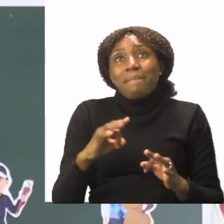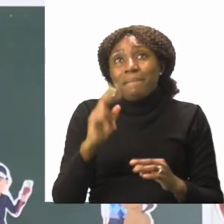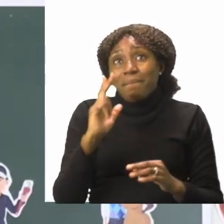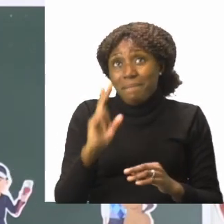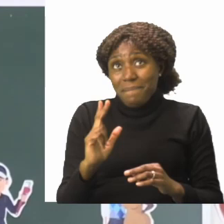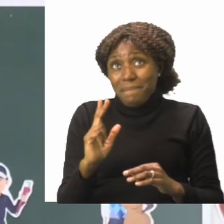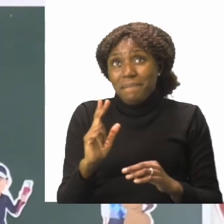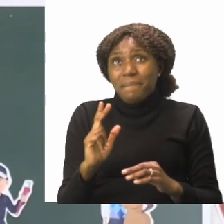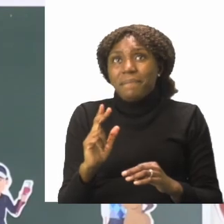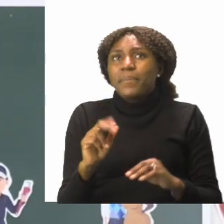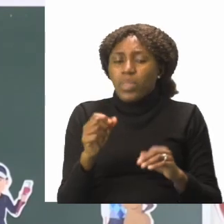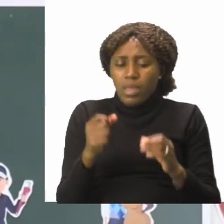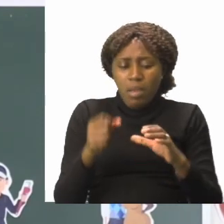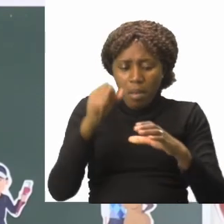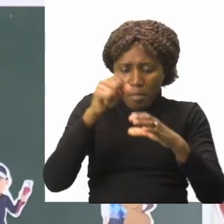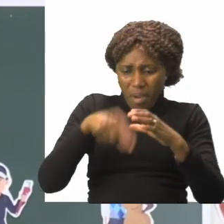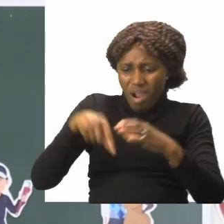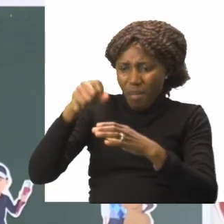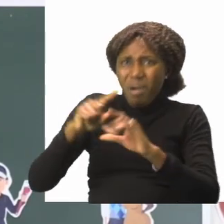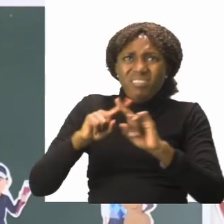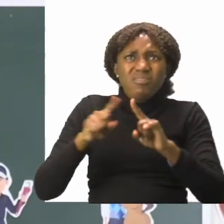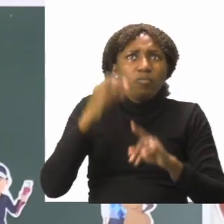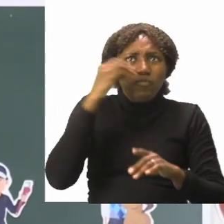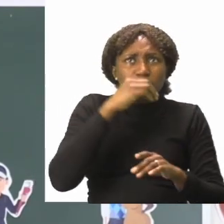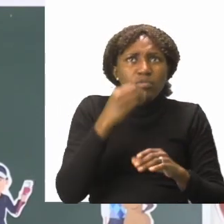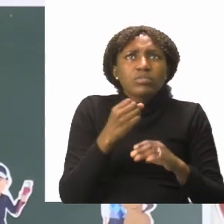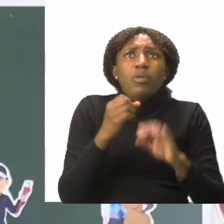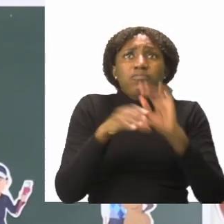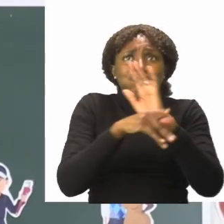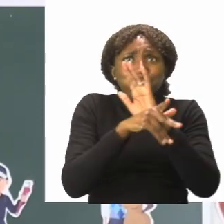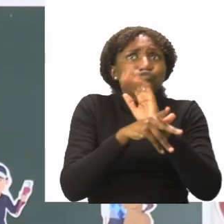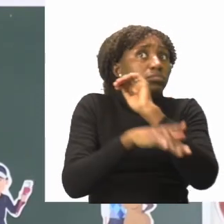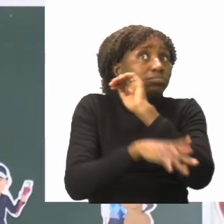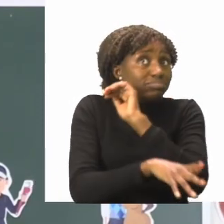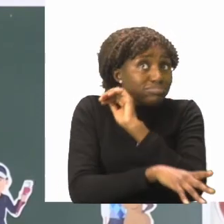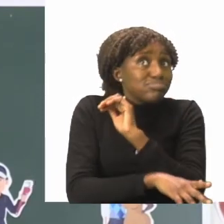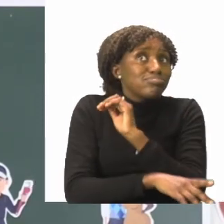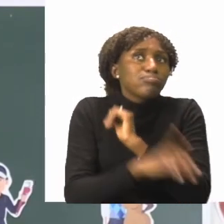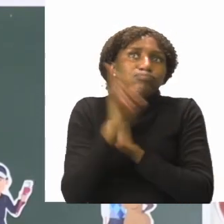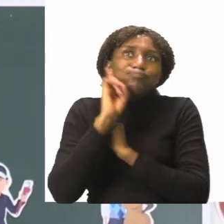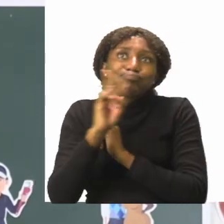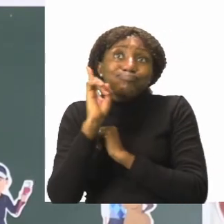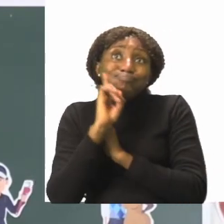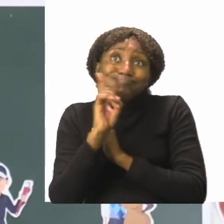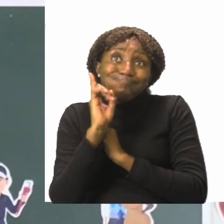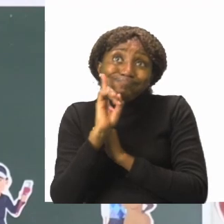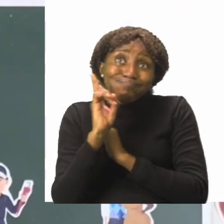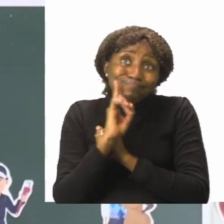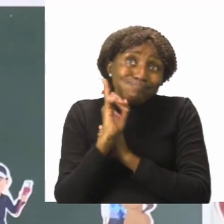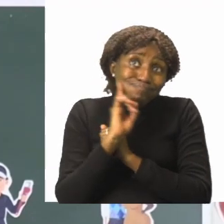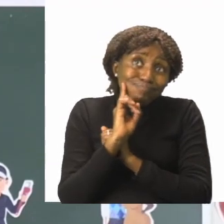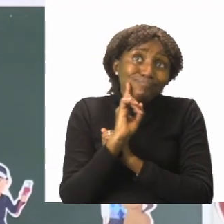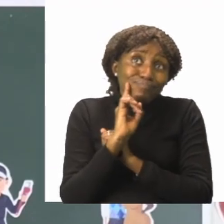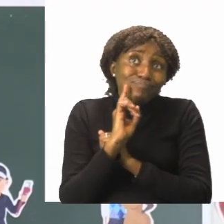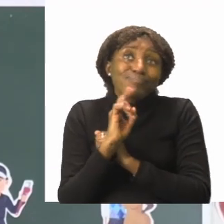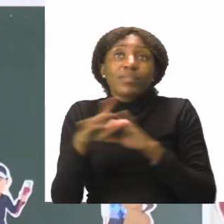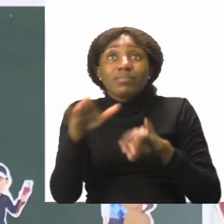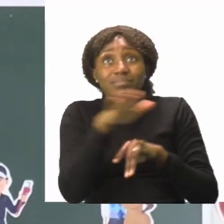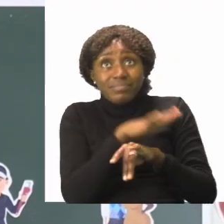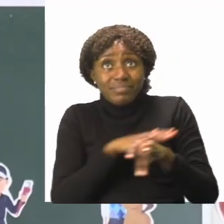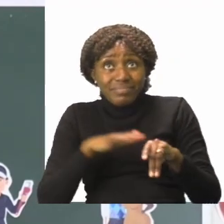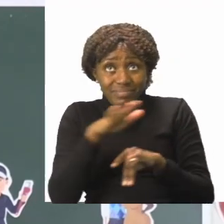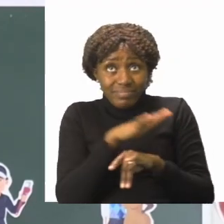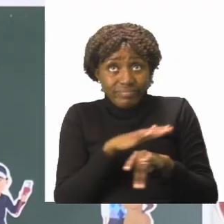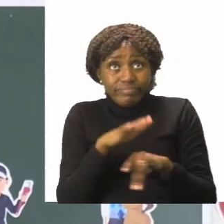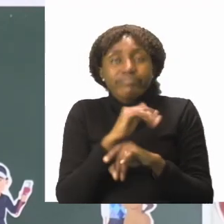help grow our food and take care of all the animals that we eat. A farmer is